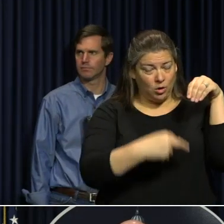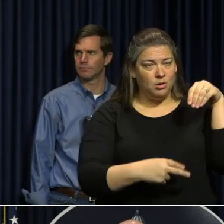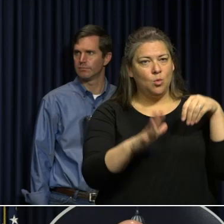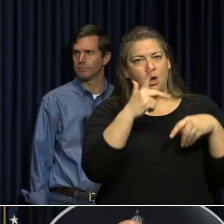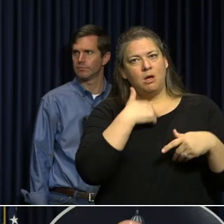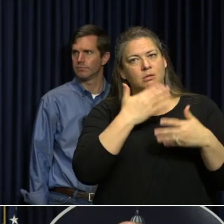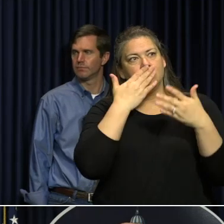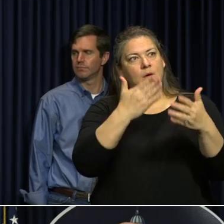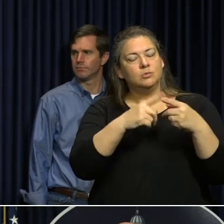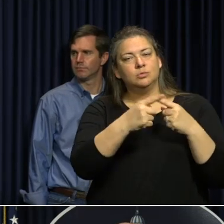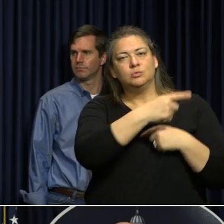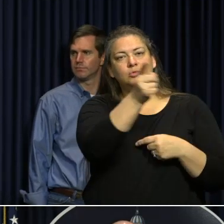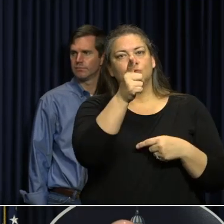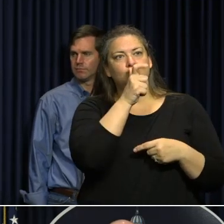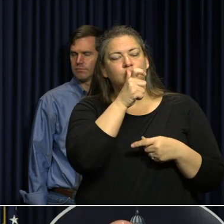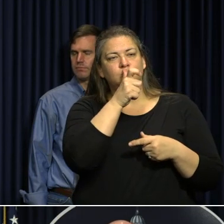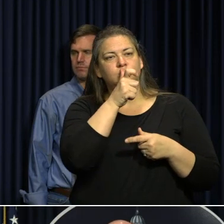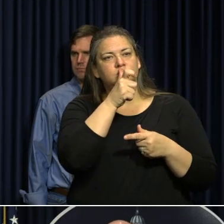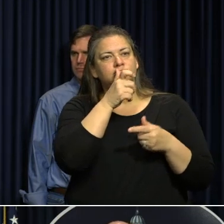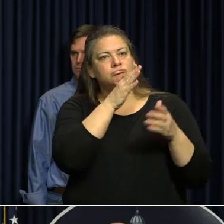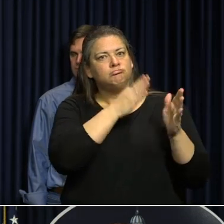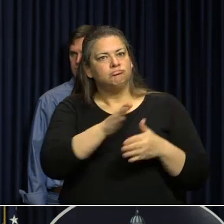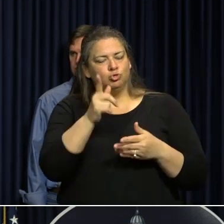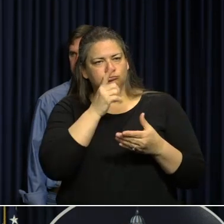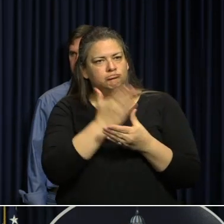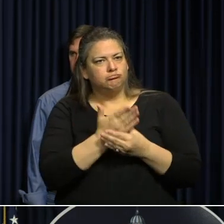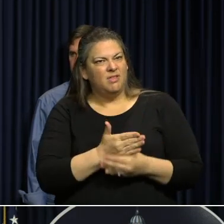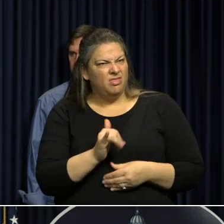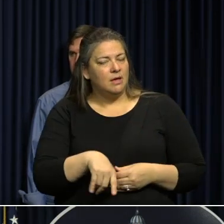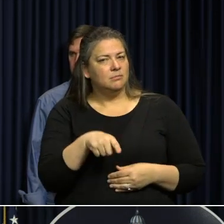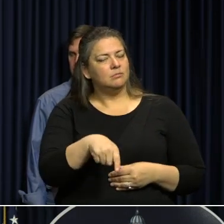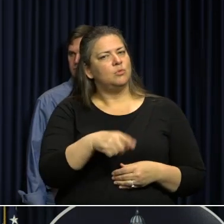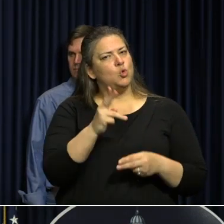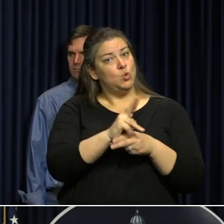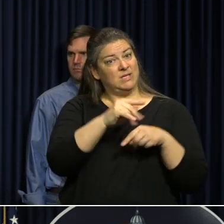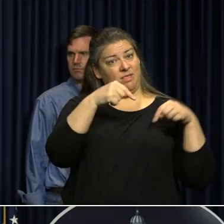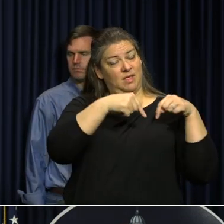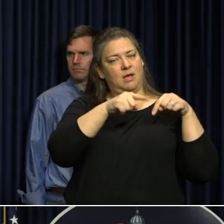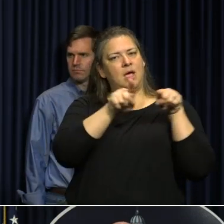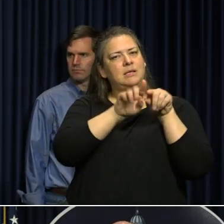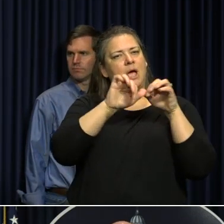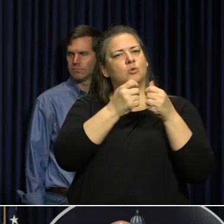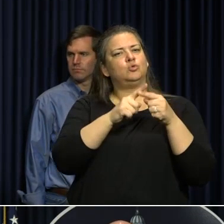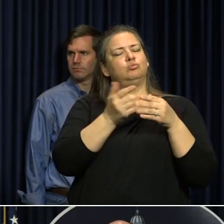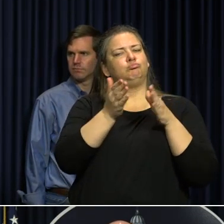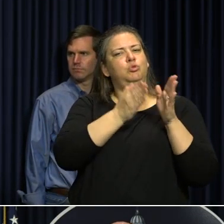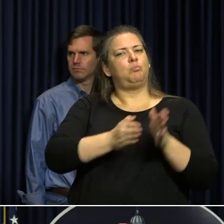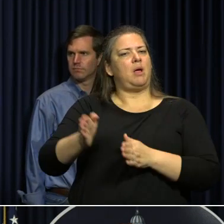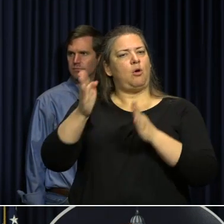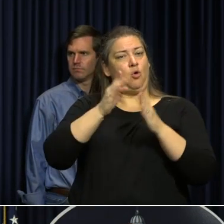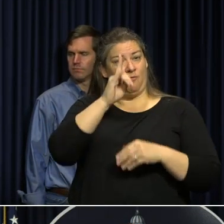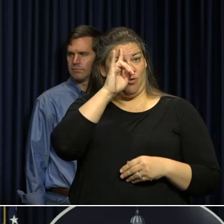who put it together, and use this as a way to try to guide what you're preparing for. I want to thank